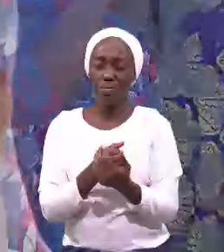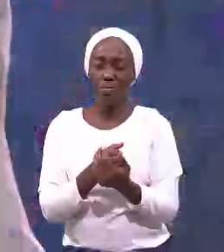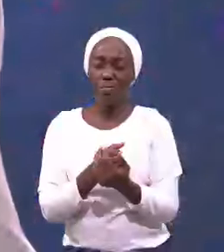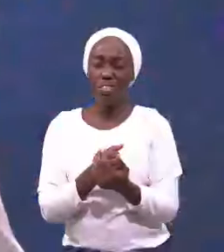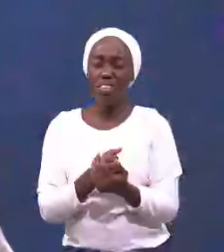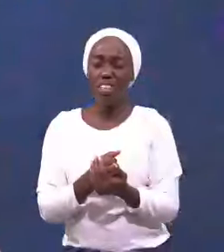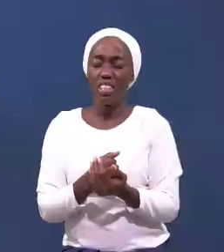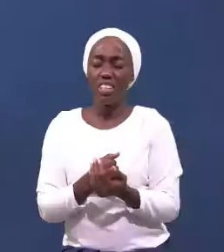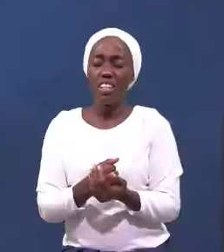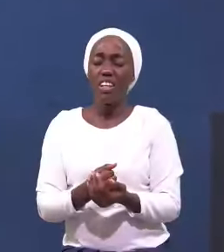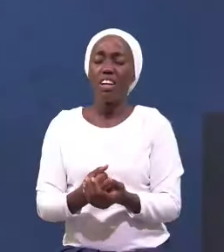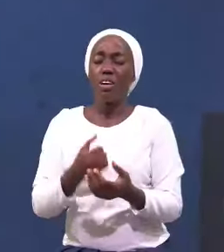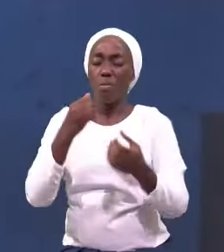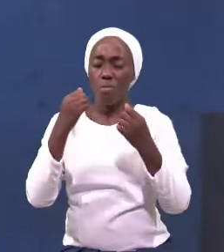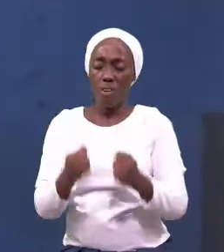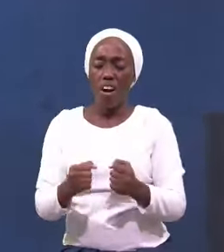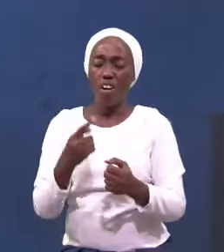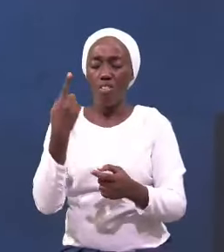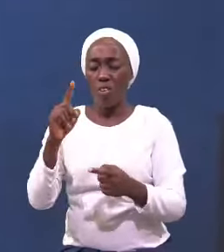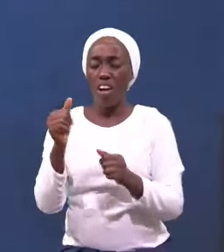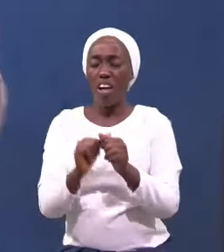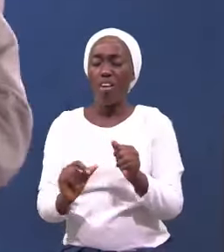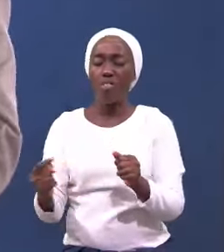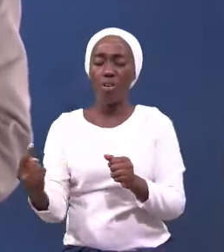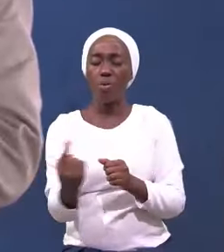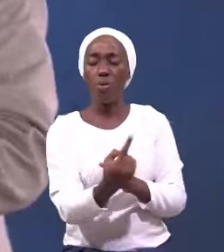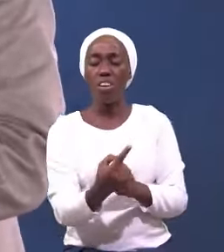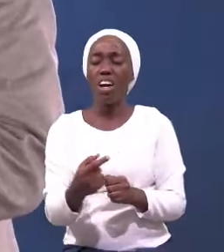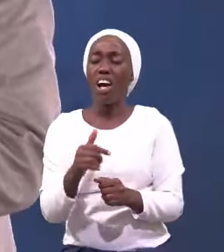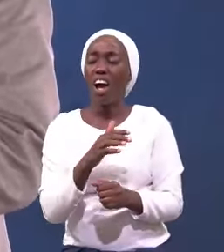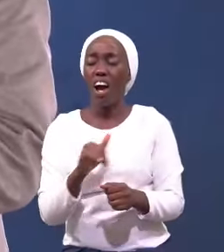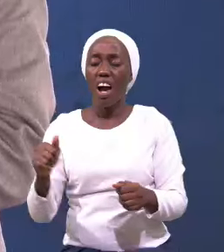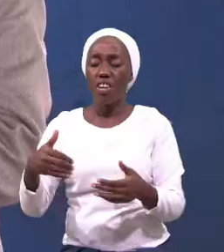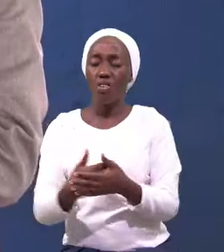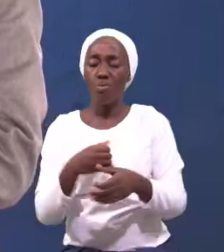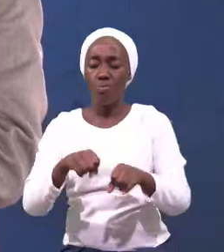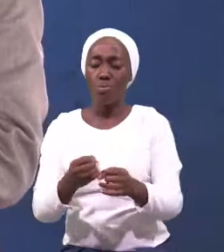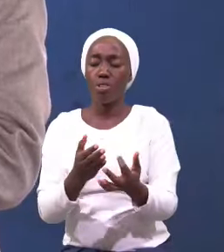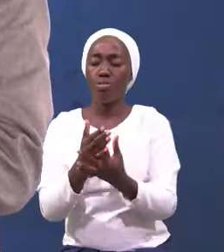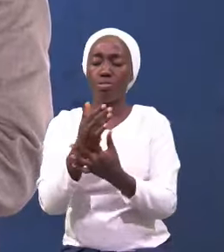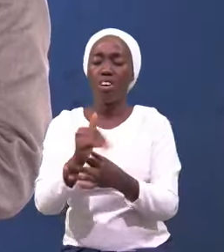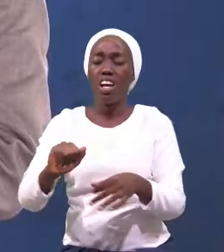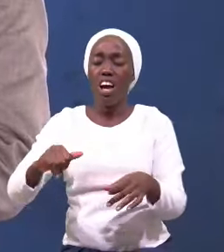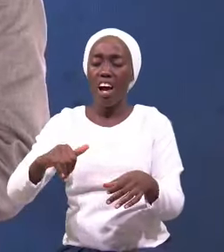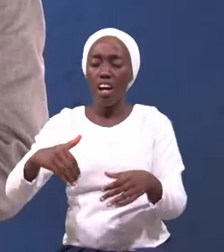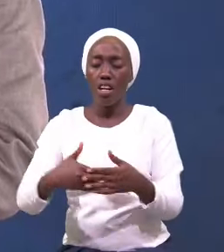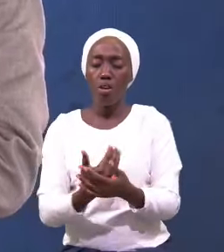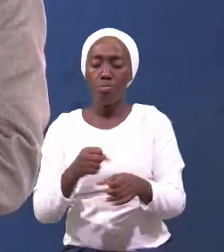Father, for everyone, a new breakthrough. A new